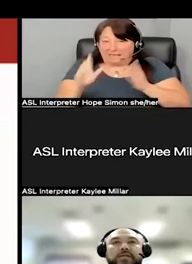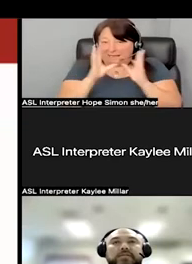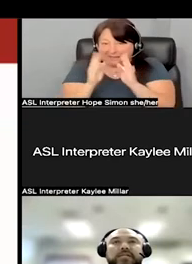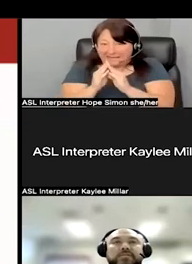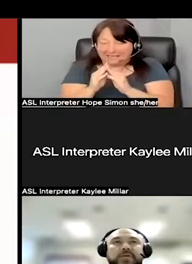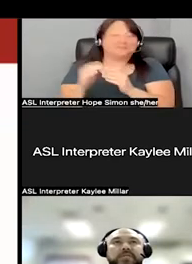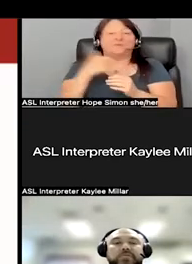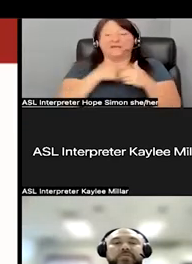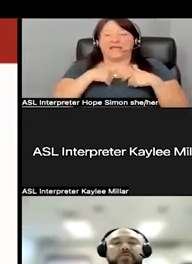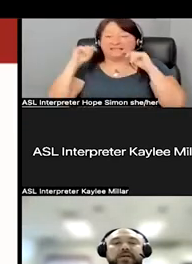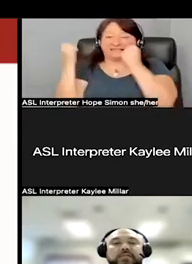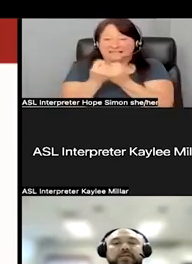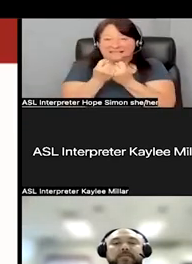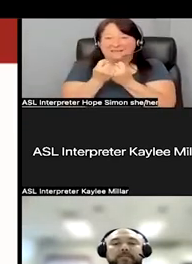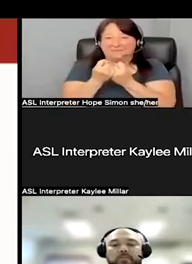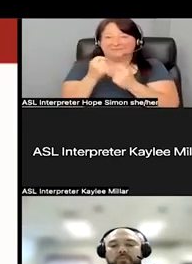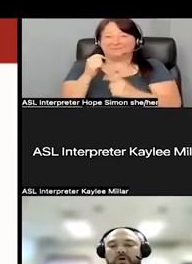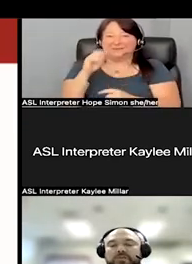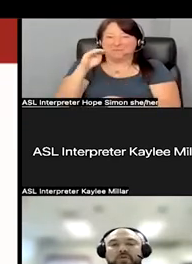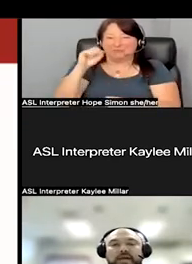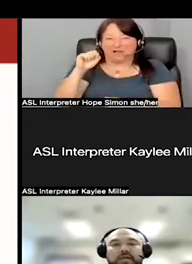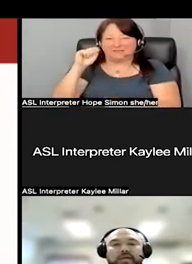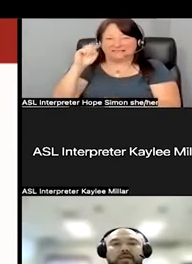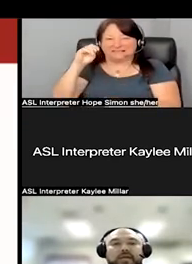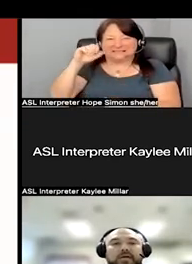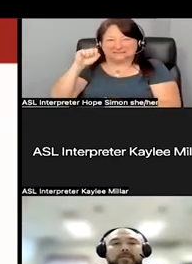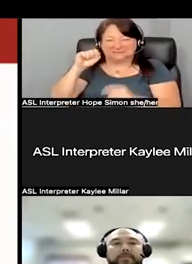had teams meetings to ensure that we were on track.